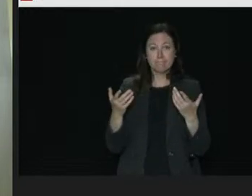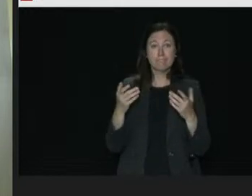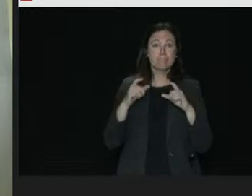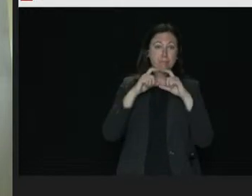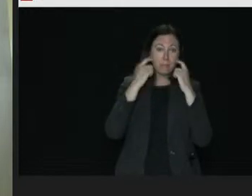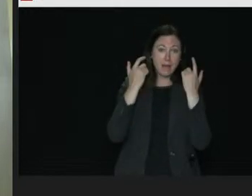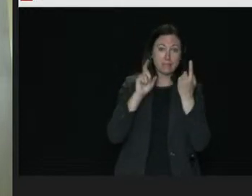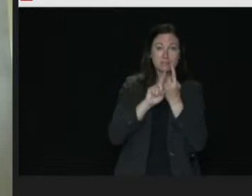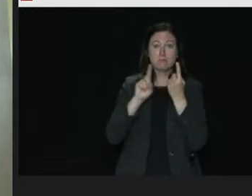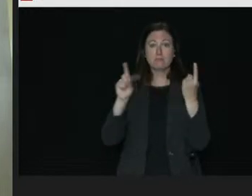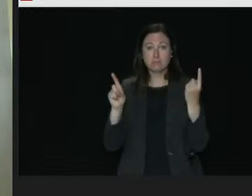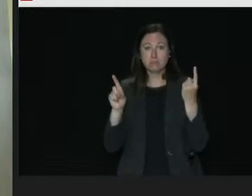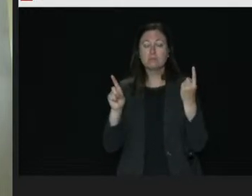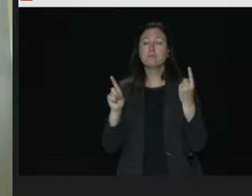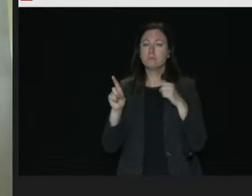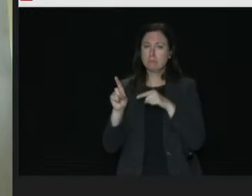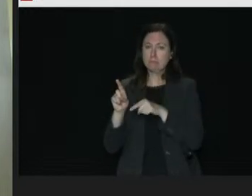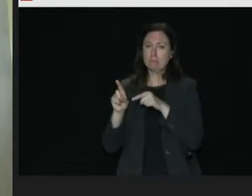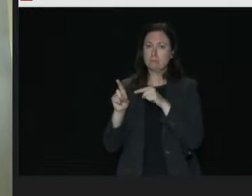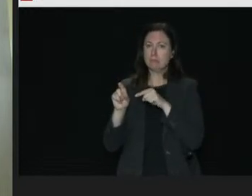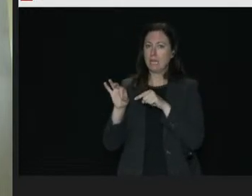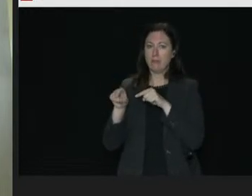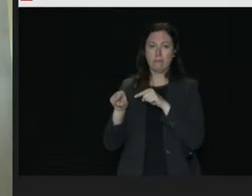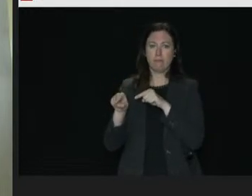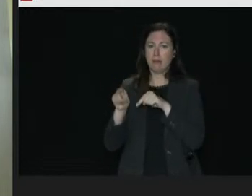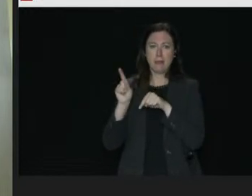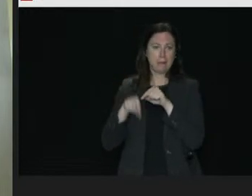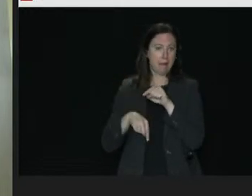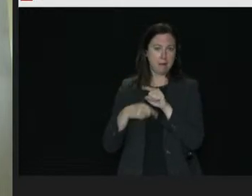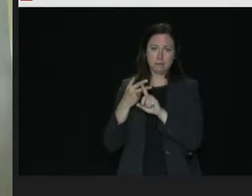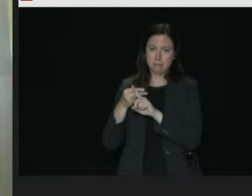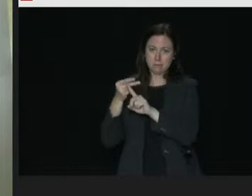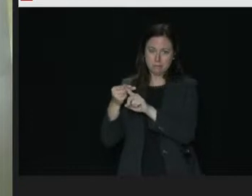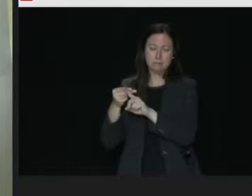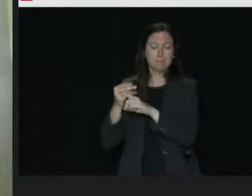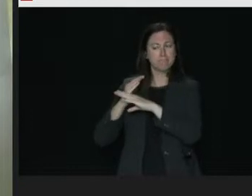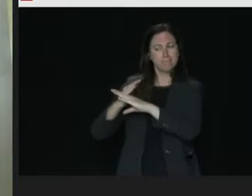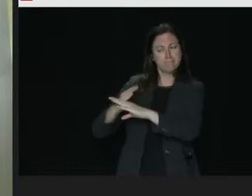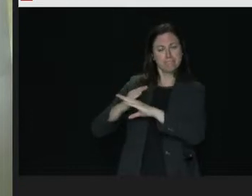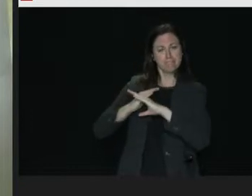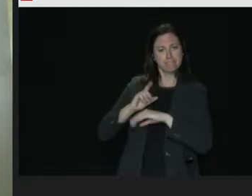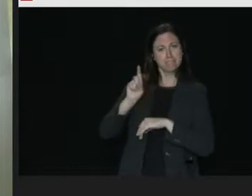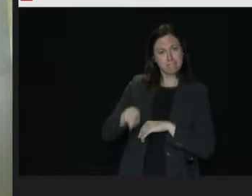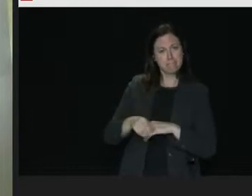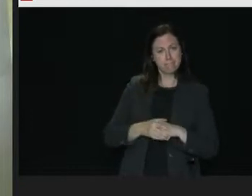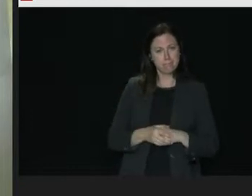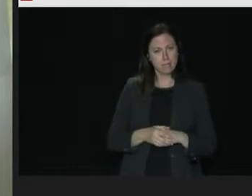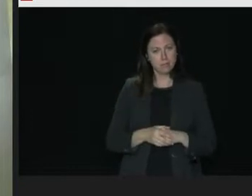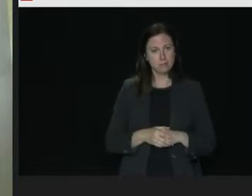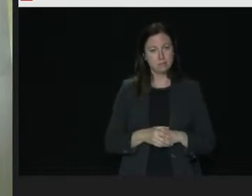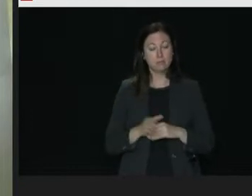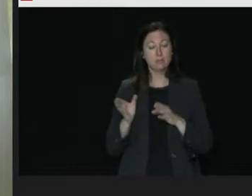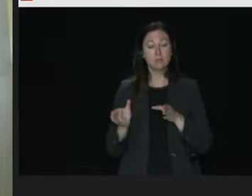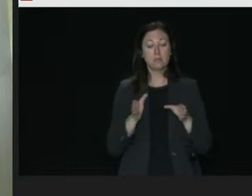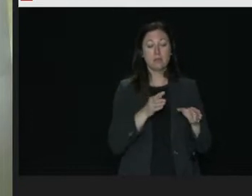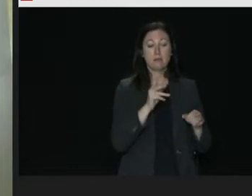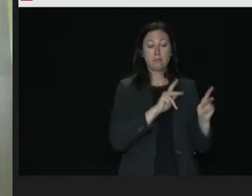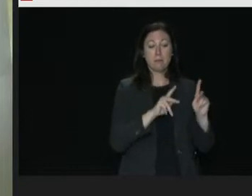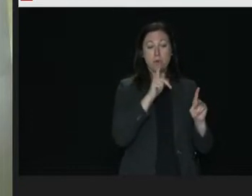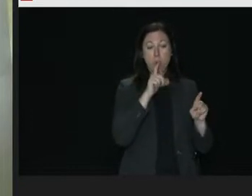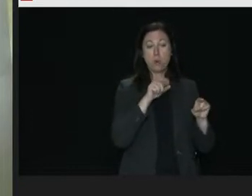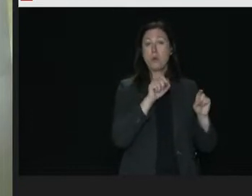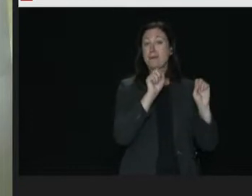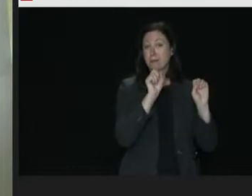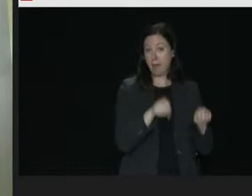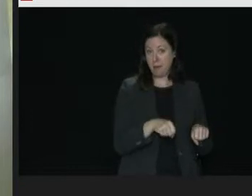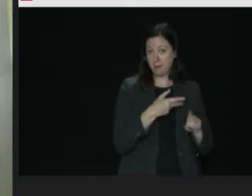distancing, especially if some family members can't be vaccinated. In the case of eligible people who are not yet